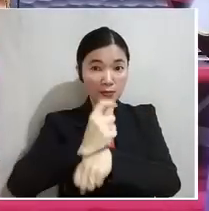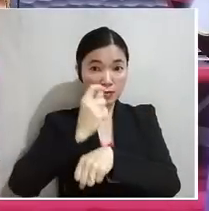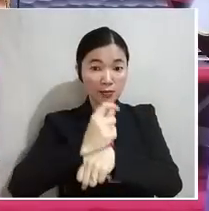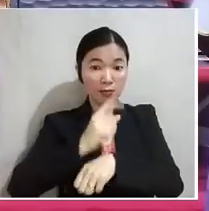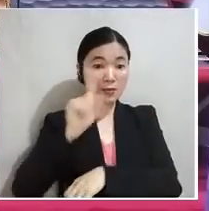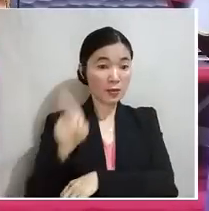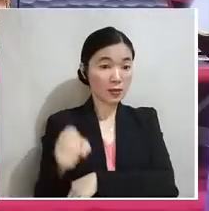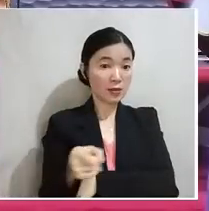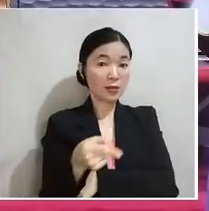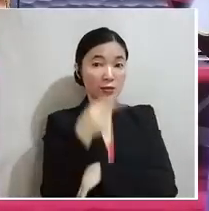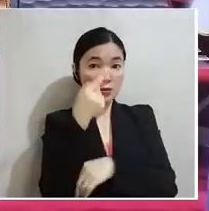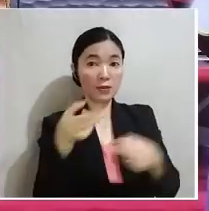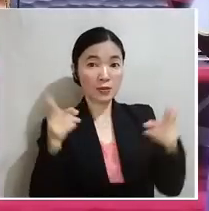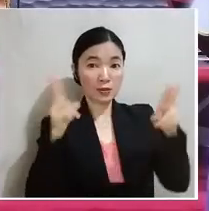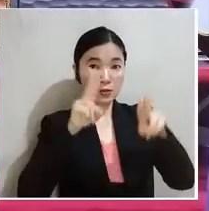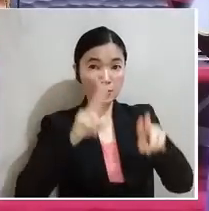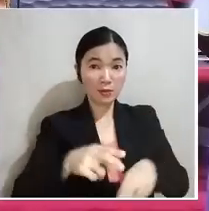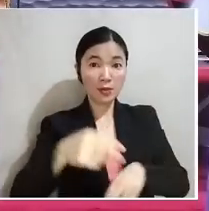you fall